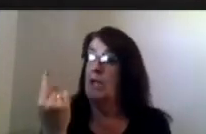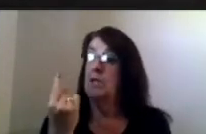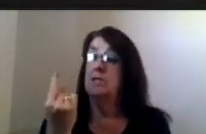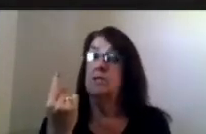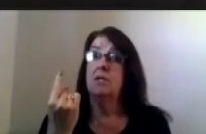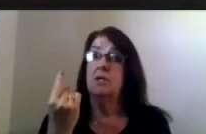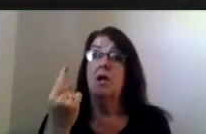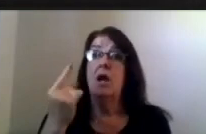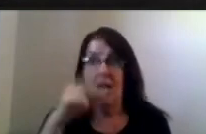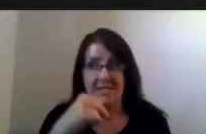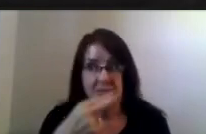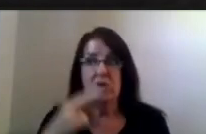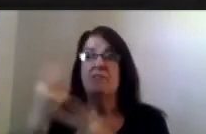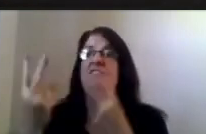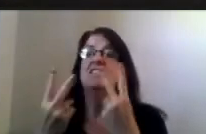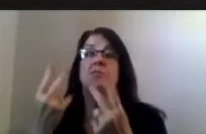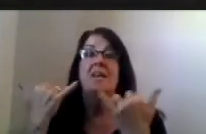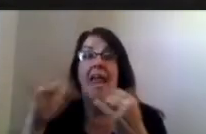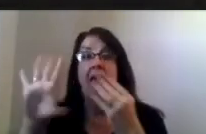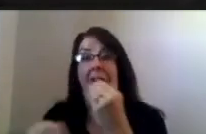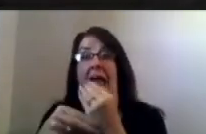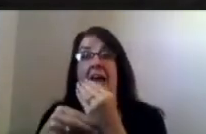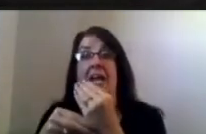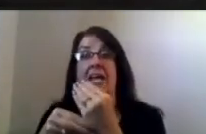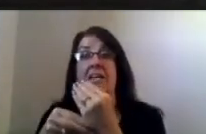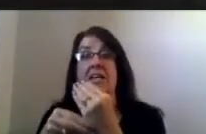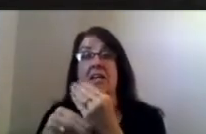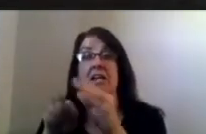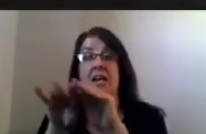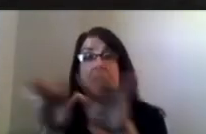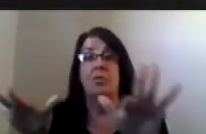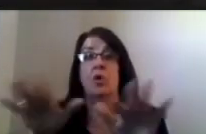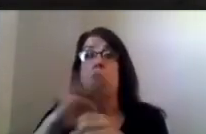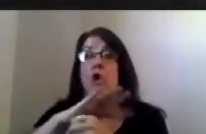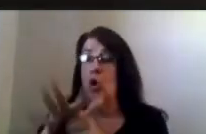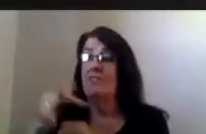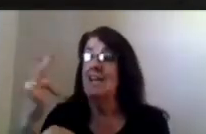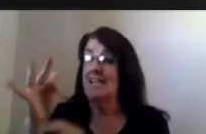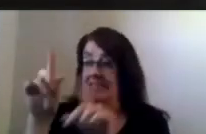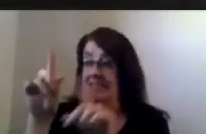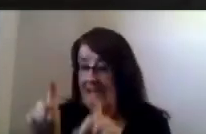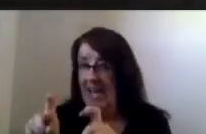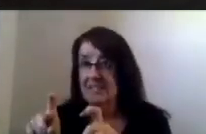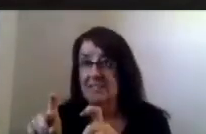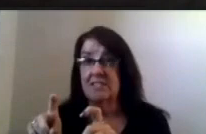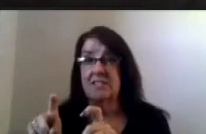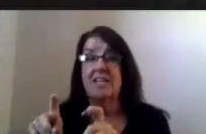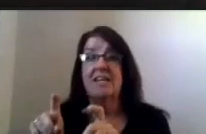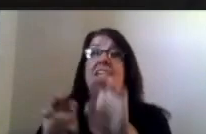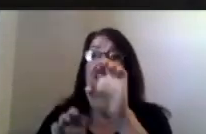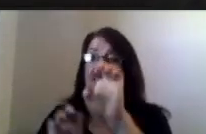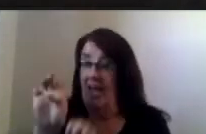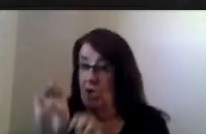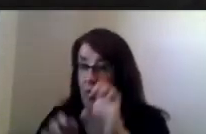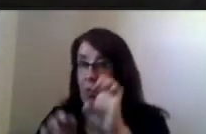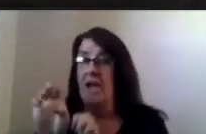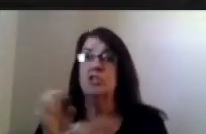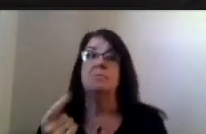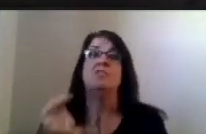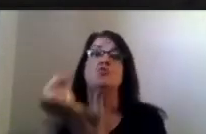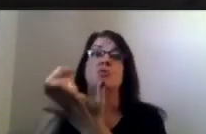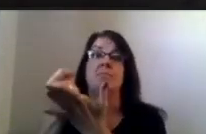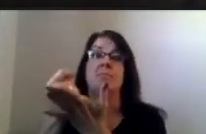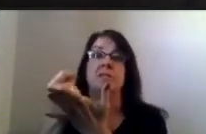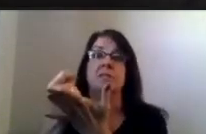such as hospital visits, but it now has expanded to include COVID-19 testing, your evaluation and your treatment.